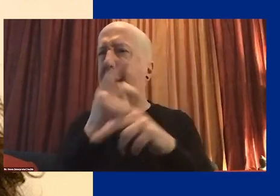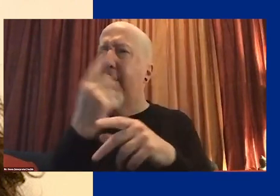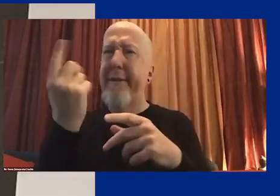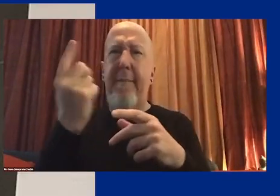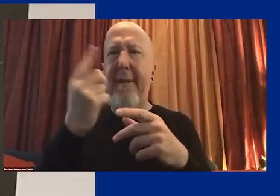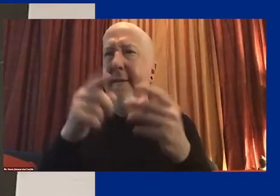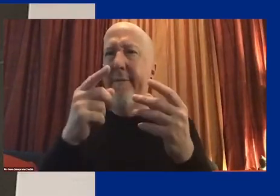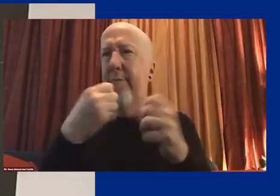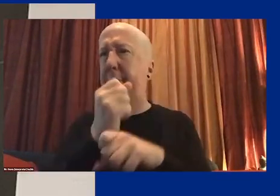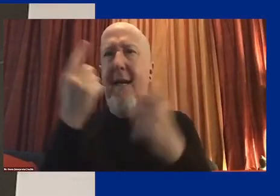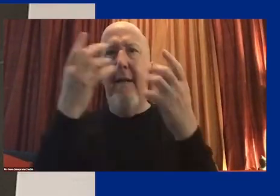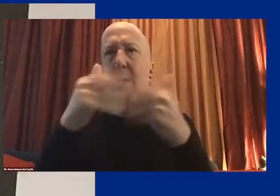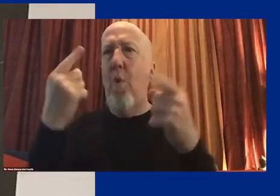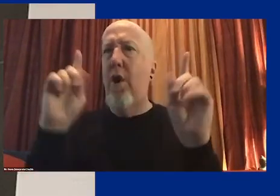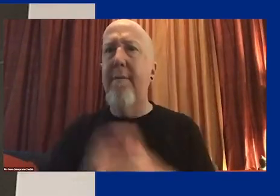Okay.